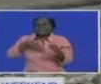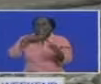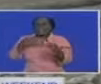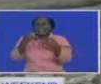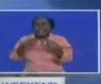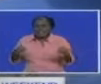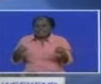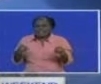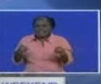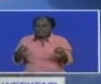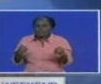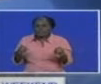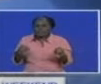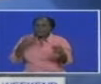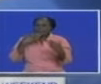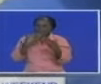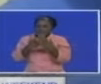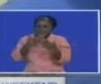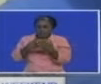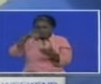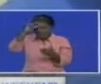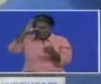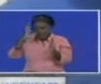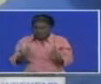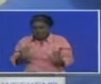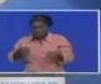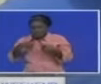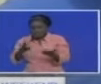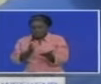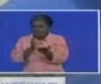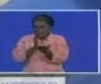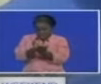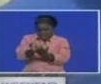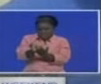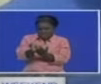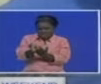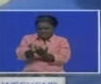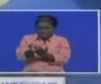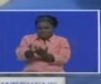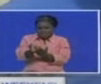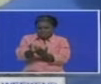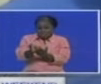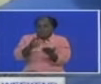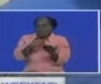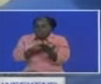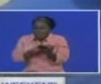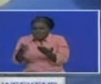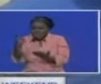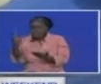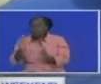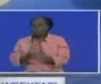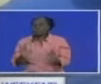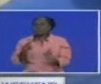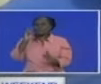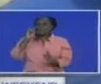organizing committee. Tunasema ni asante sana kwa gavana wetu kwa kutupatia pesa ambazo ametoa. Na kuweza kwa wiki mbili peke yake unaweza ona hii